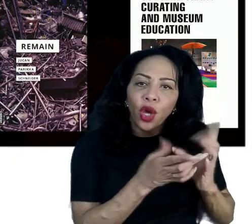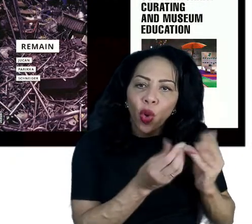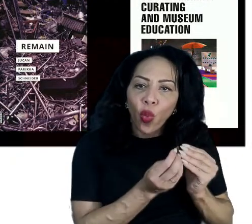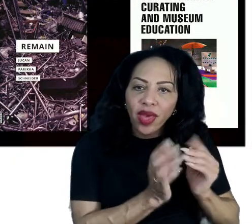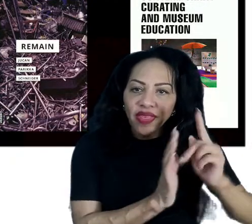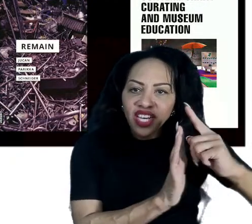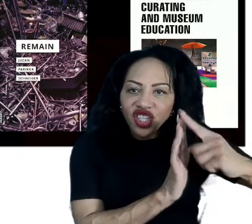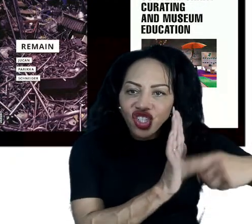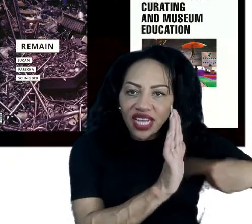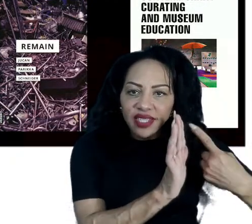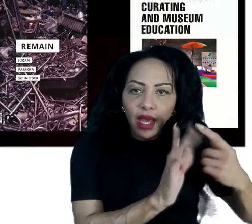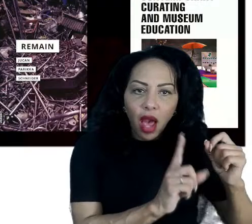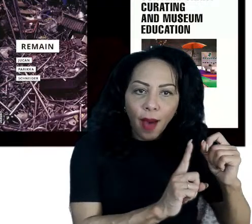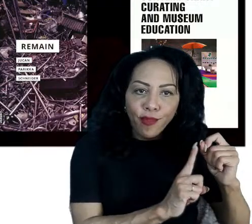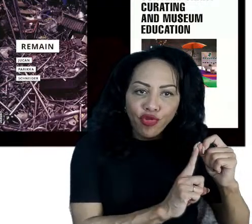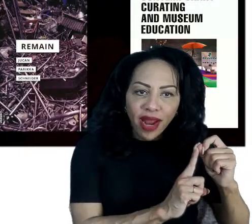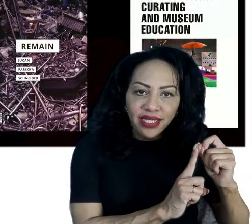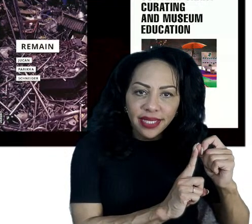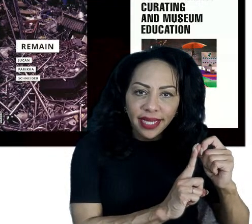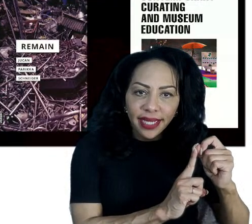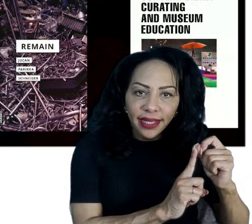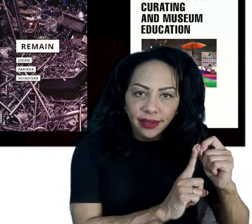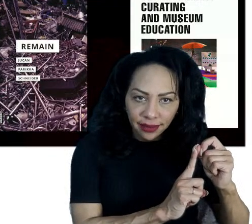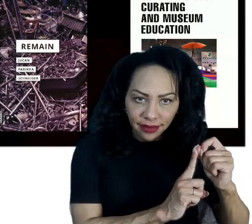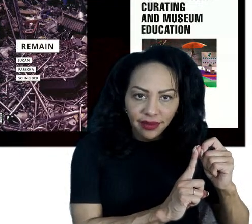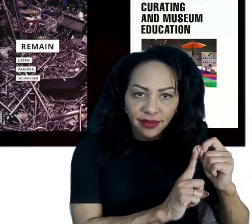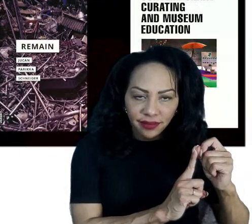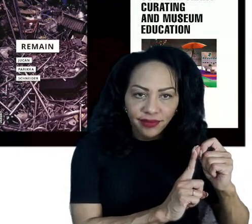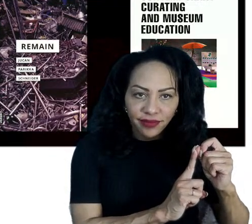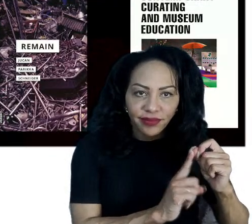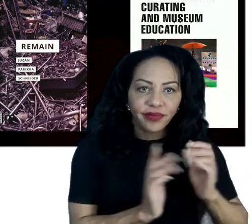then books looking at gallery education and the